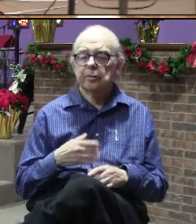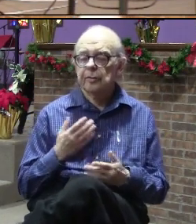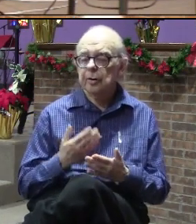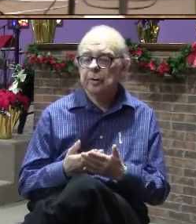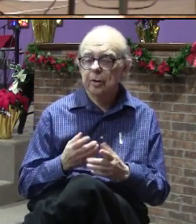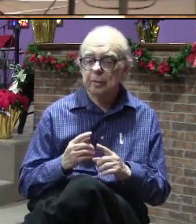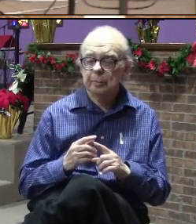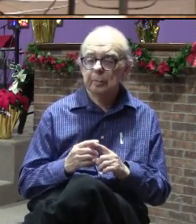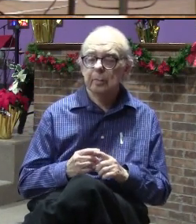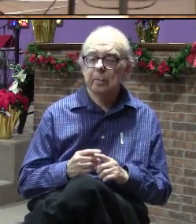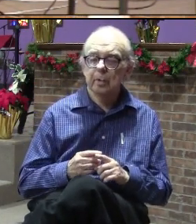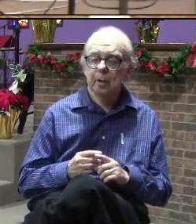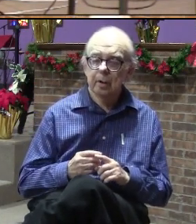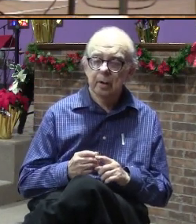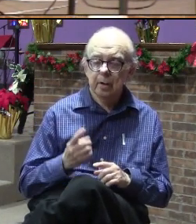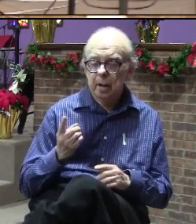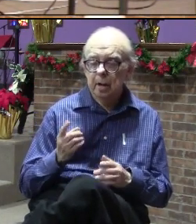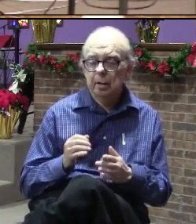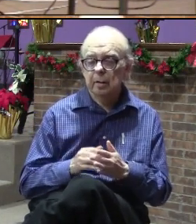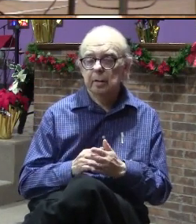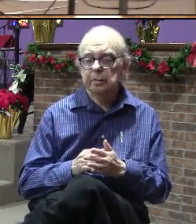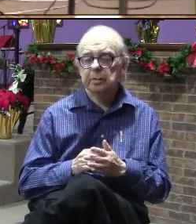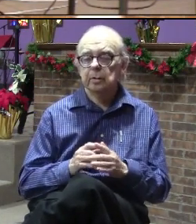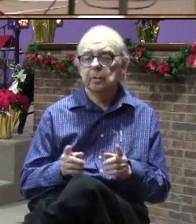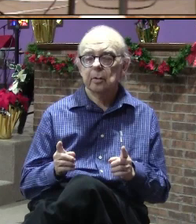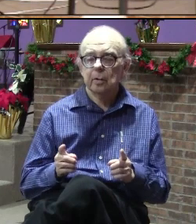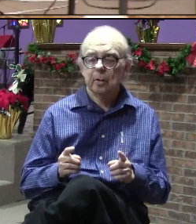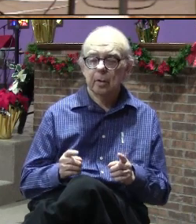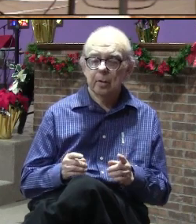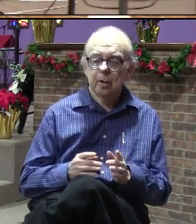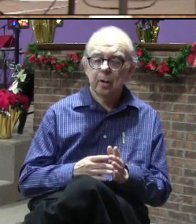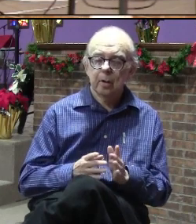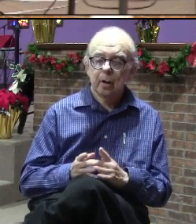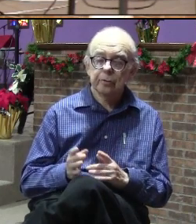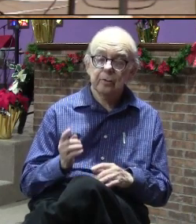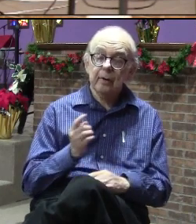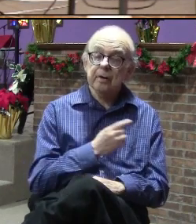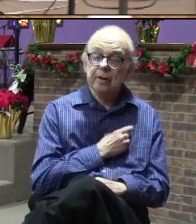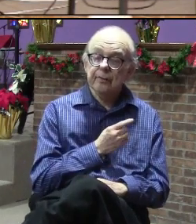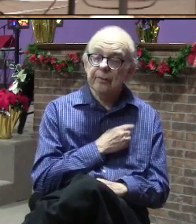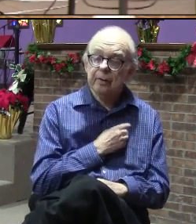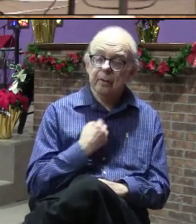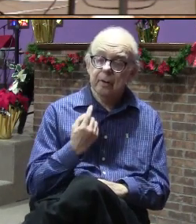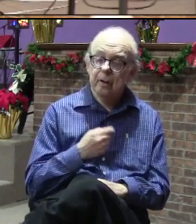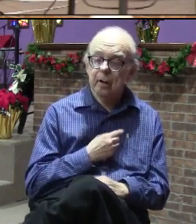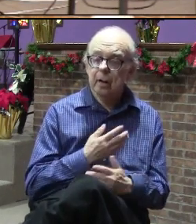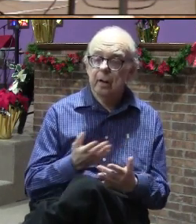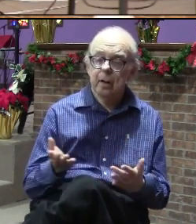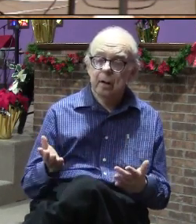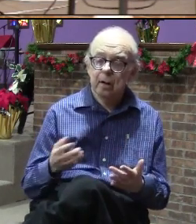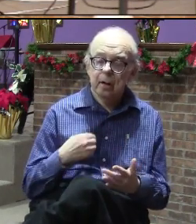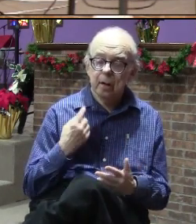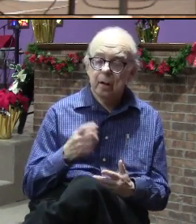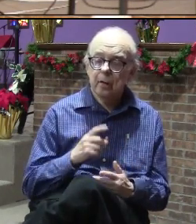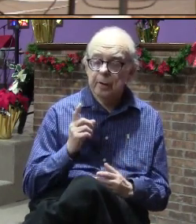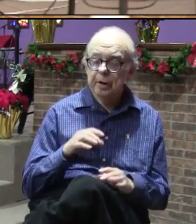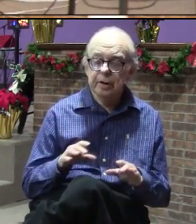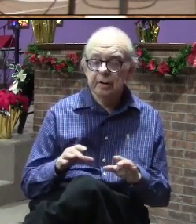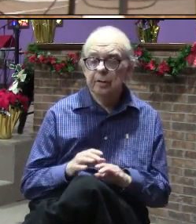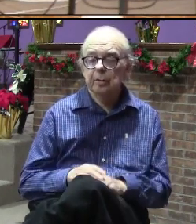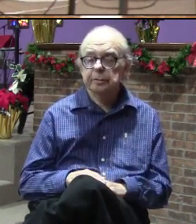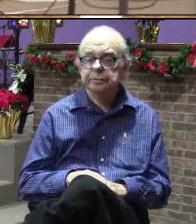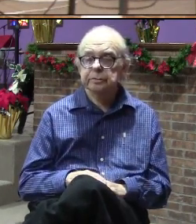good. Understand that. But he also convicts us of things that we need to do.